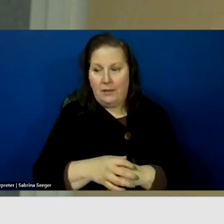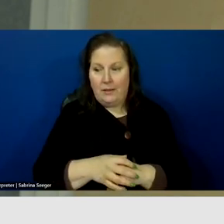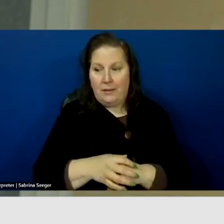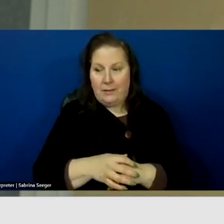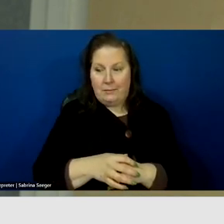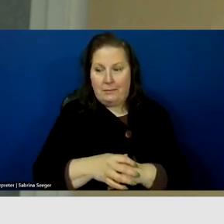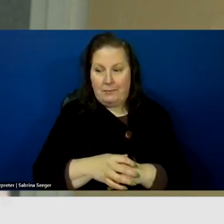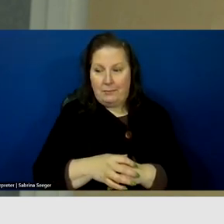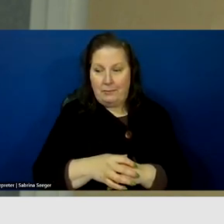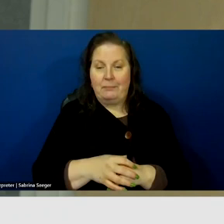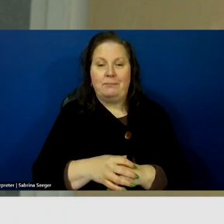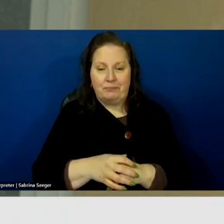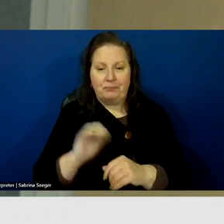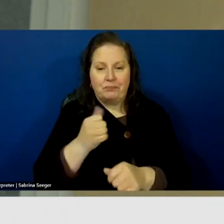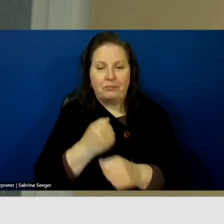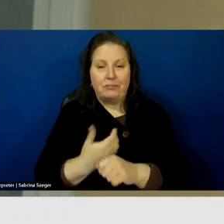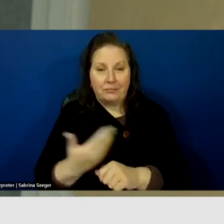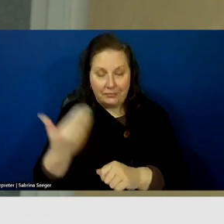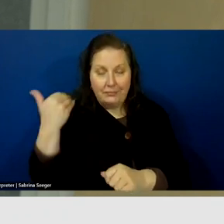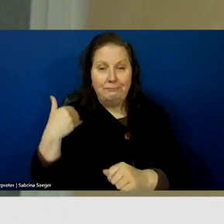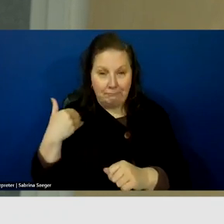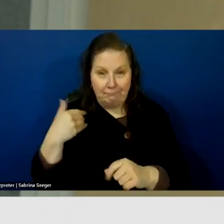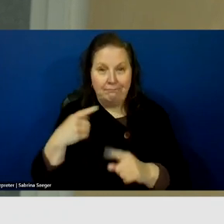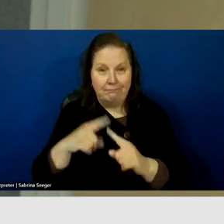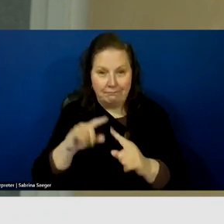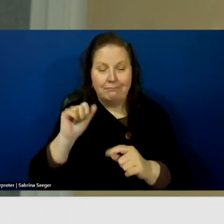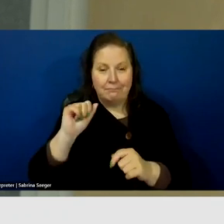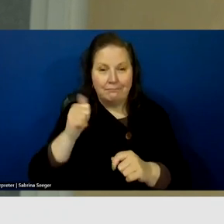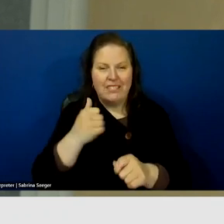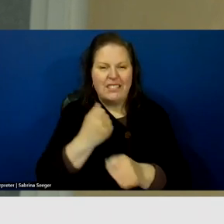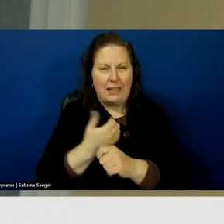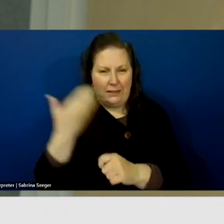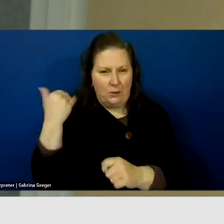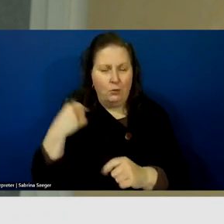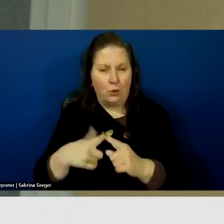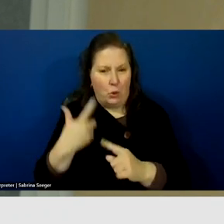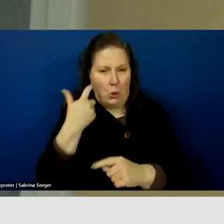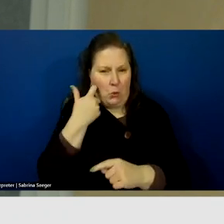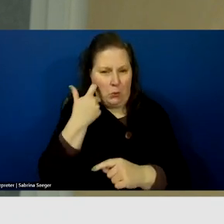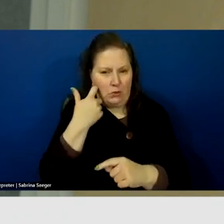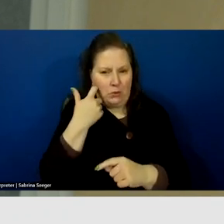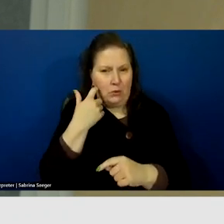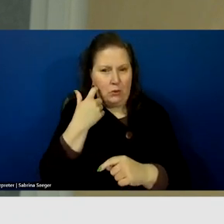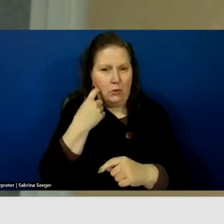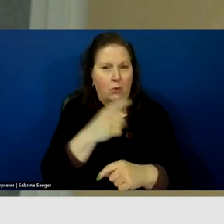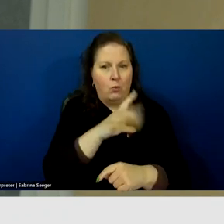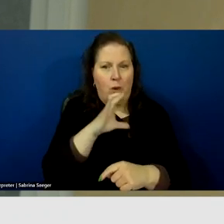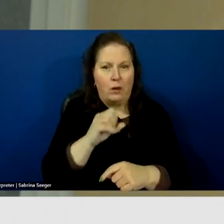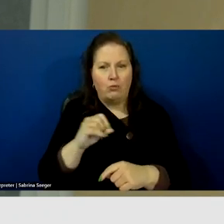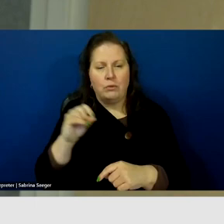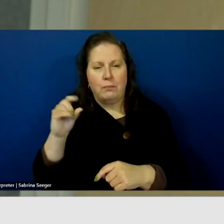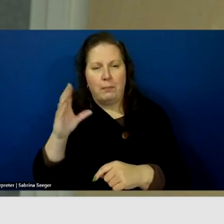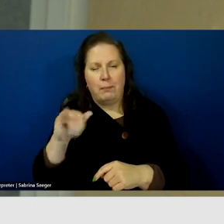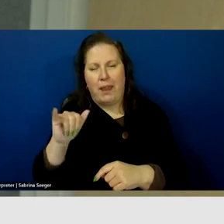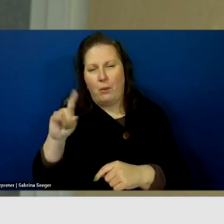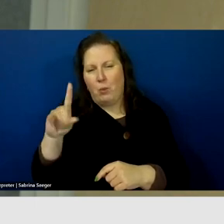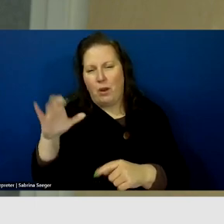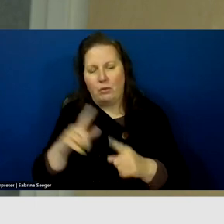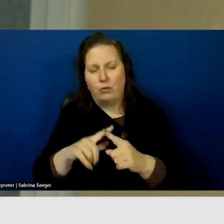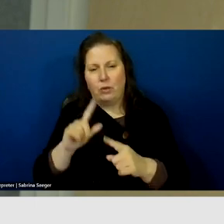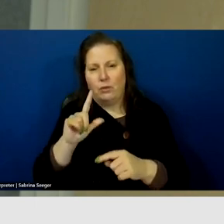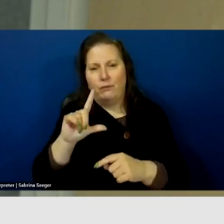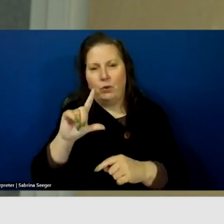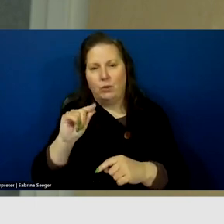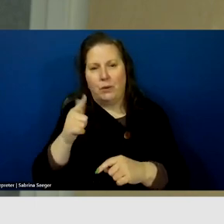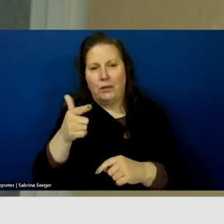was about 10 years ago. It was 10 years ago that we put the 100-100 by 2024 in place.